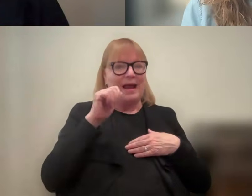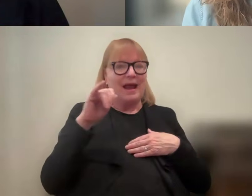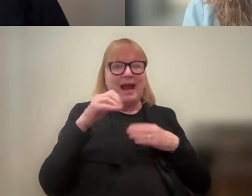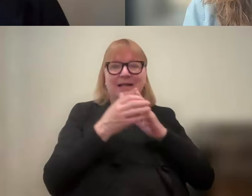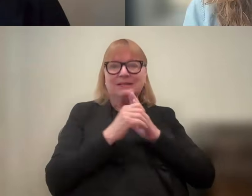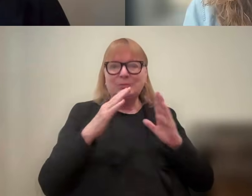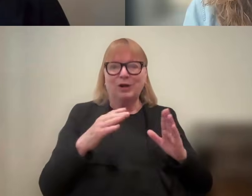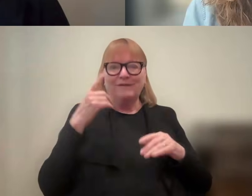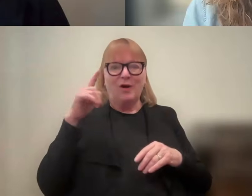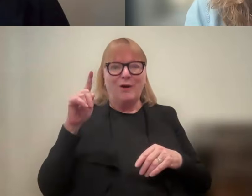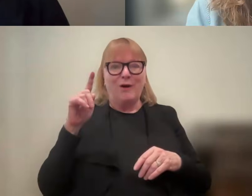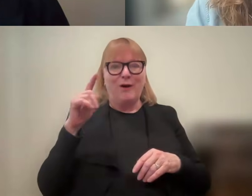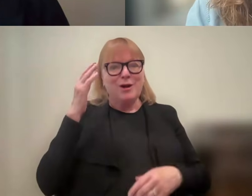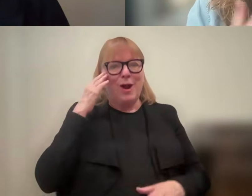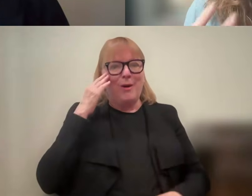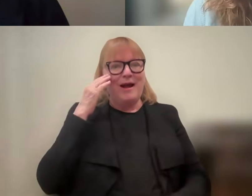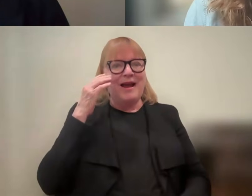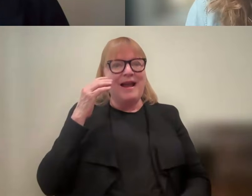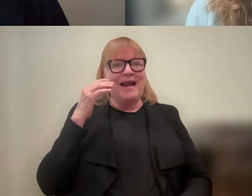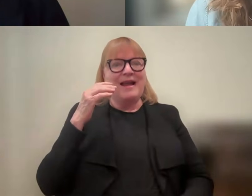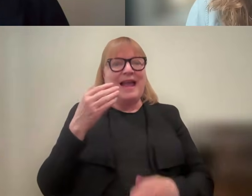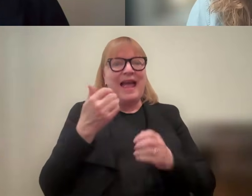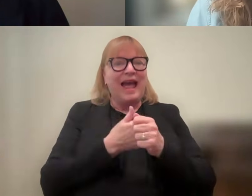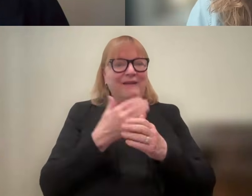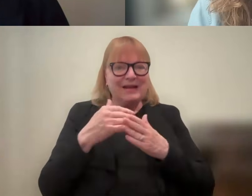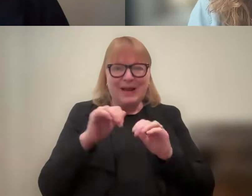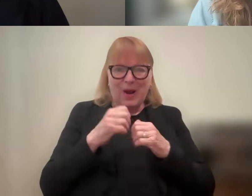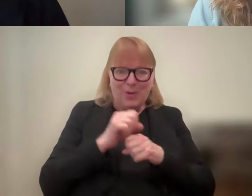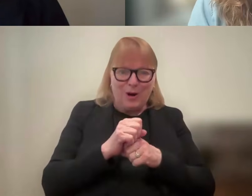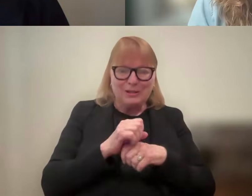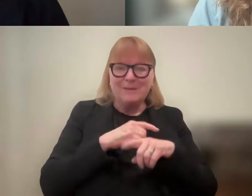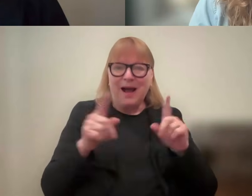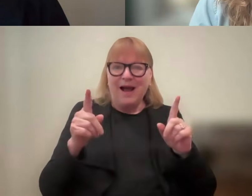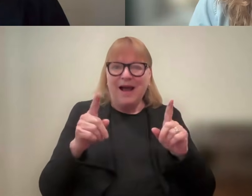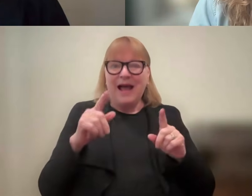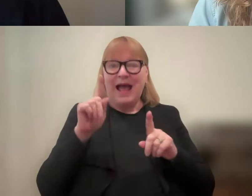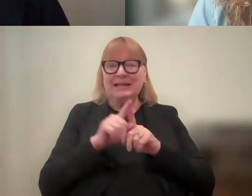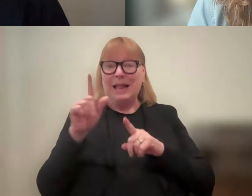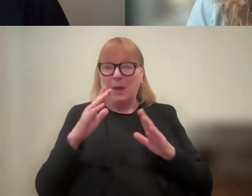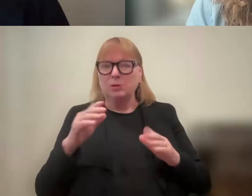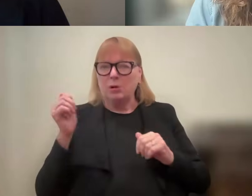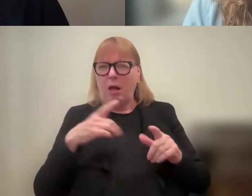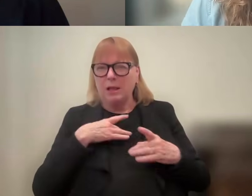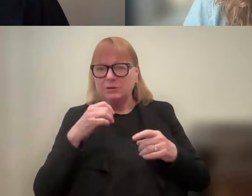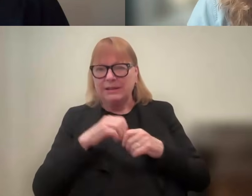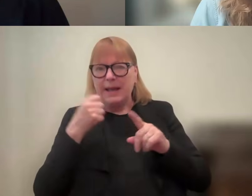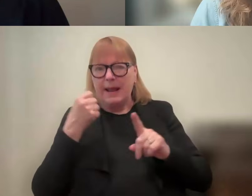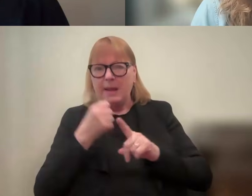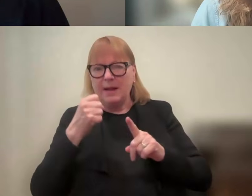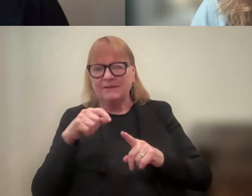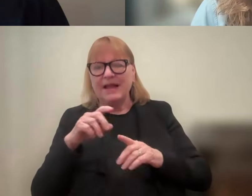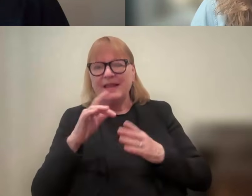expert in terms of knowing every aspect of how it works. But as librarians, I think we're all interested in the impact of